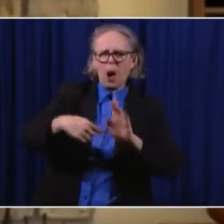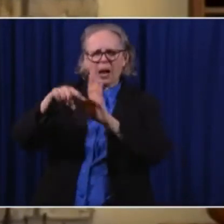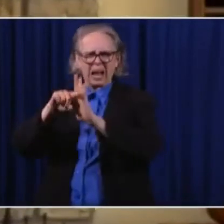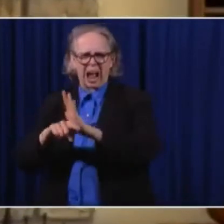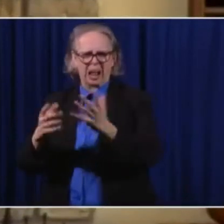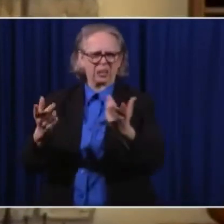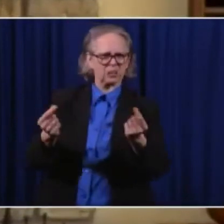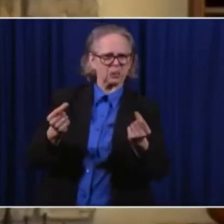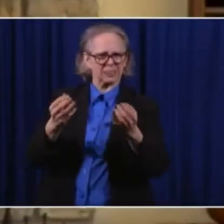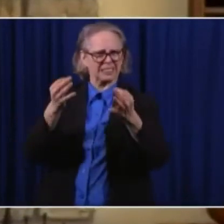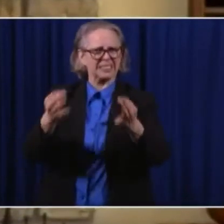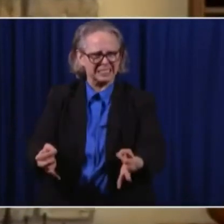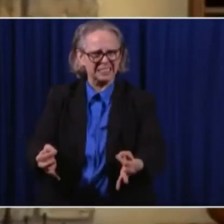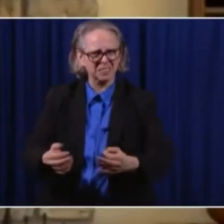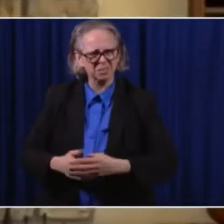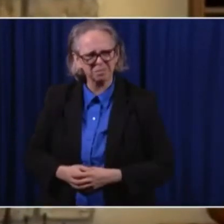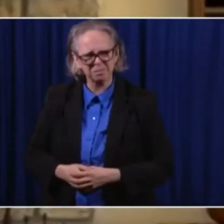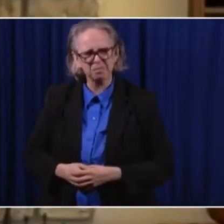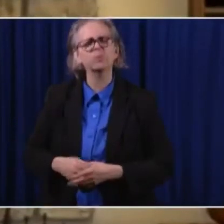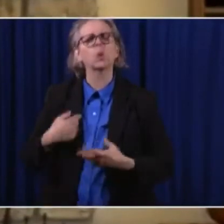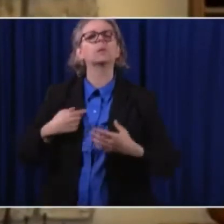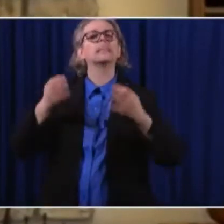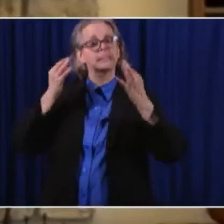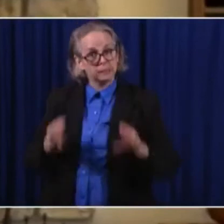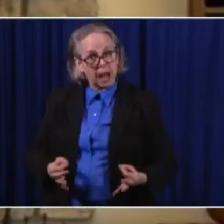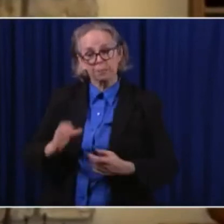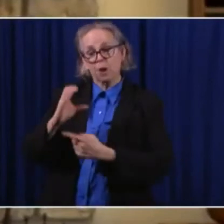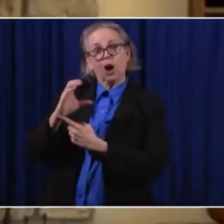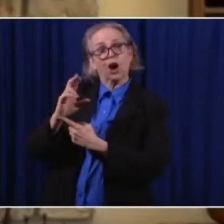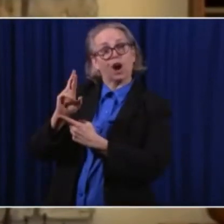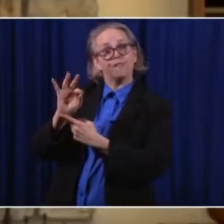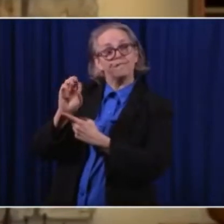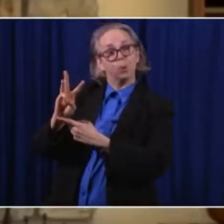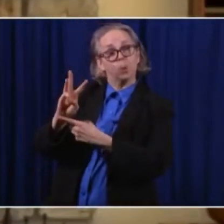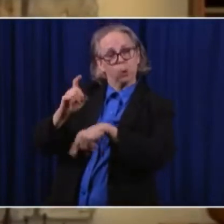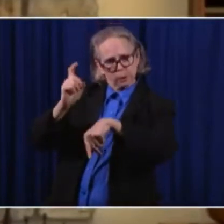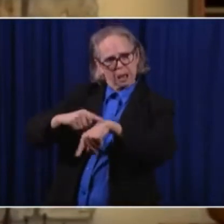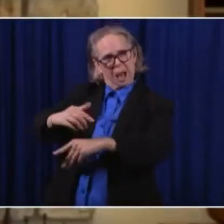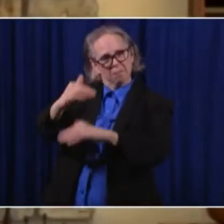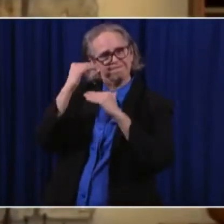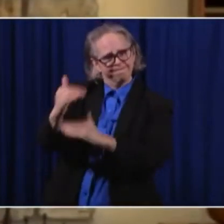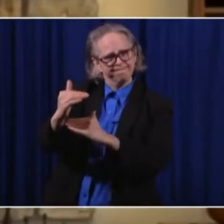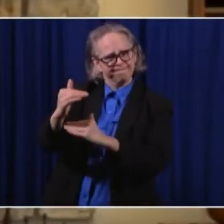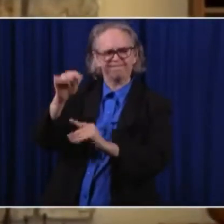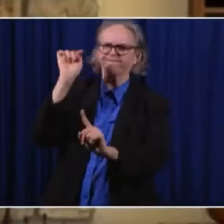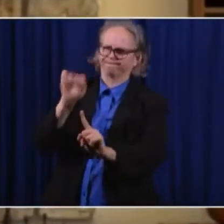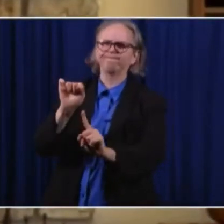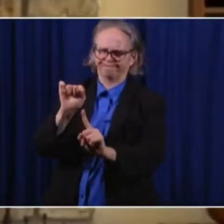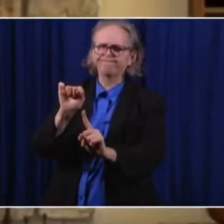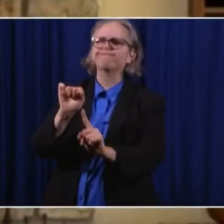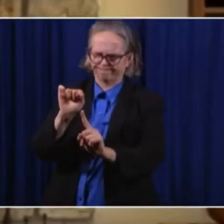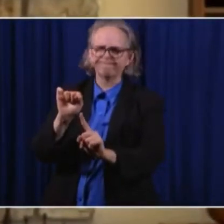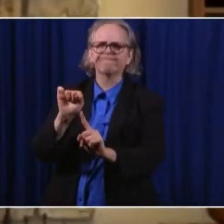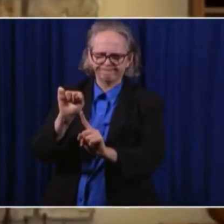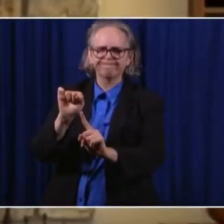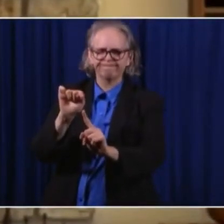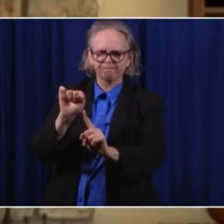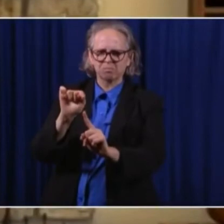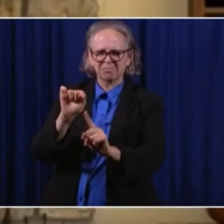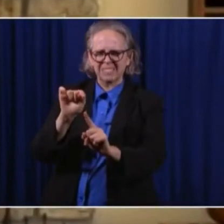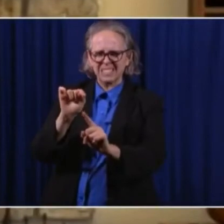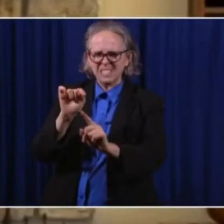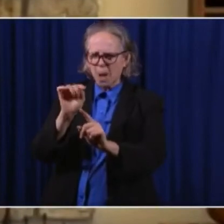idea that a curfew could carve into that time, cut the contacts down. But